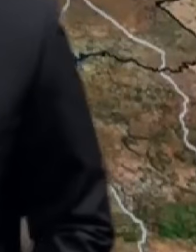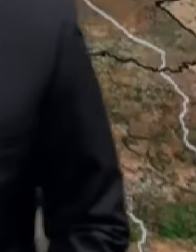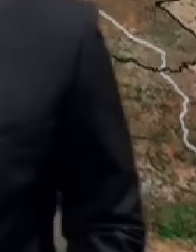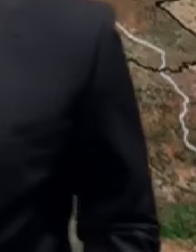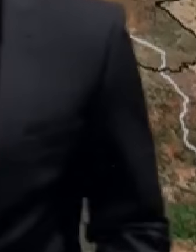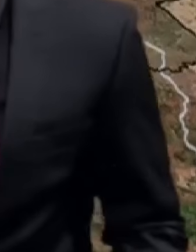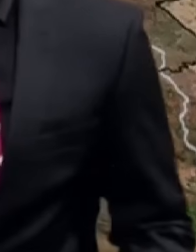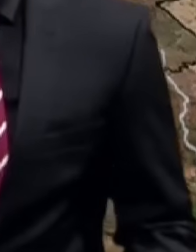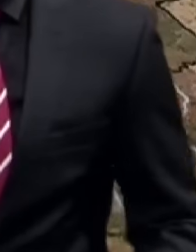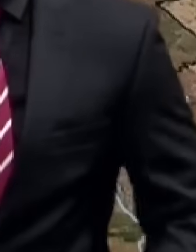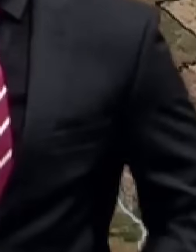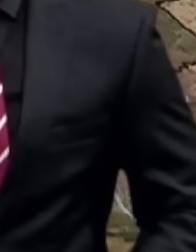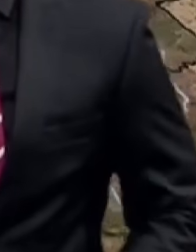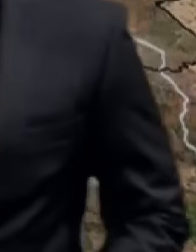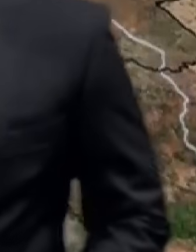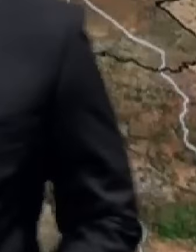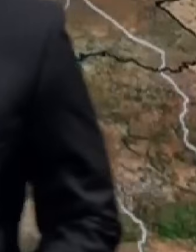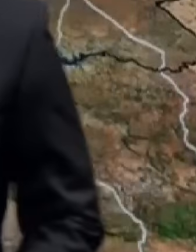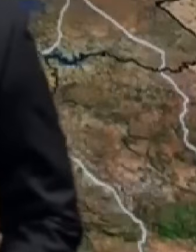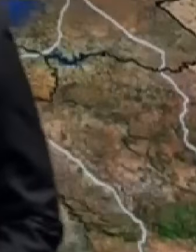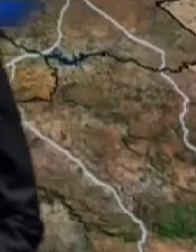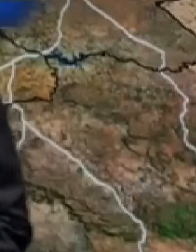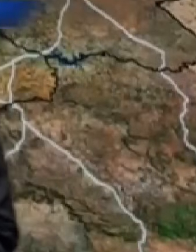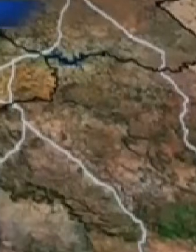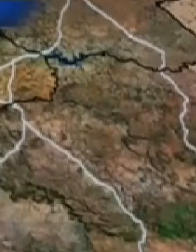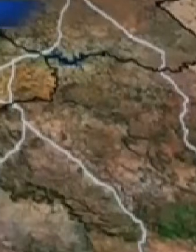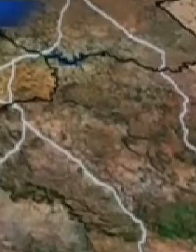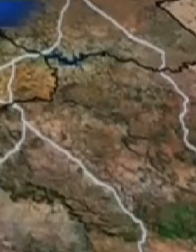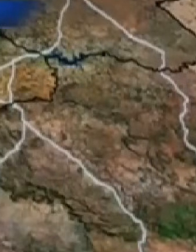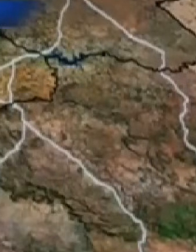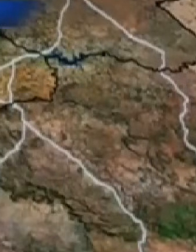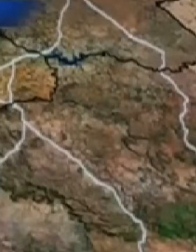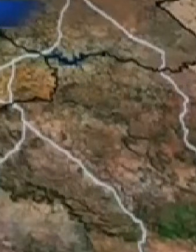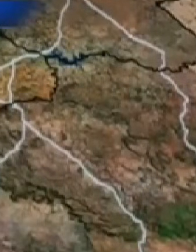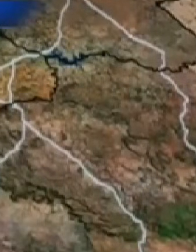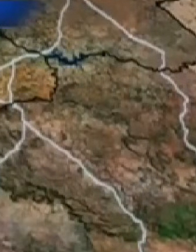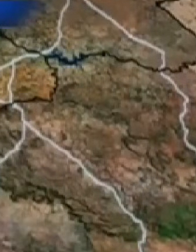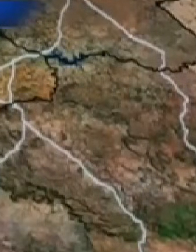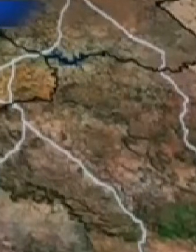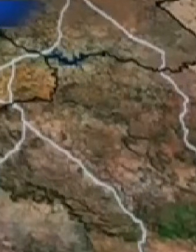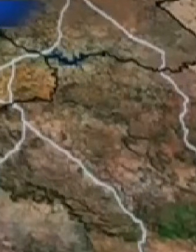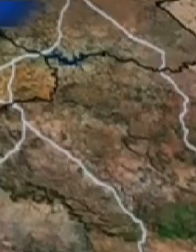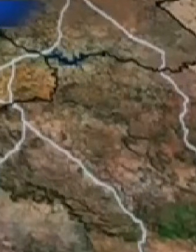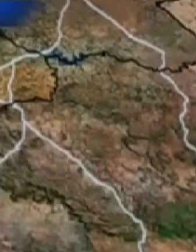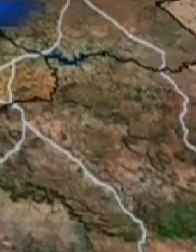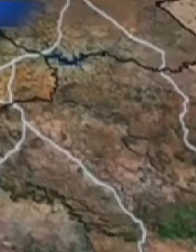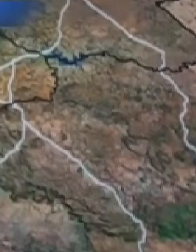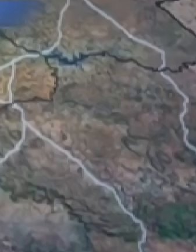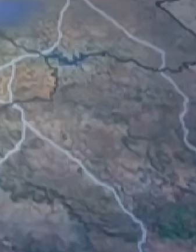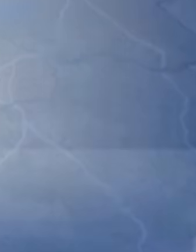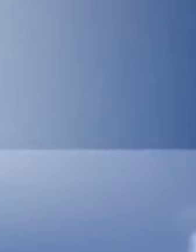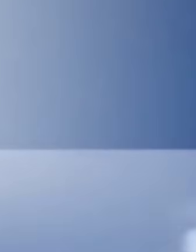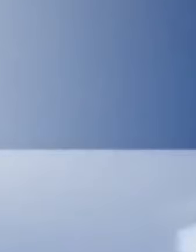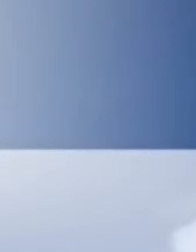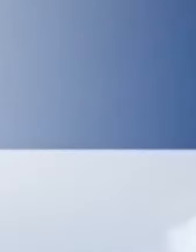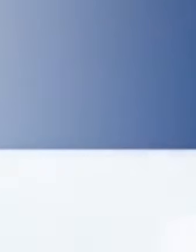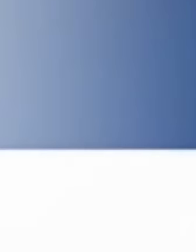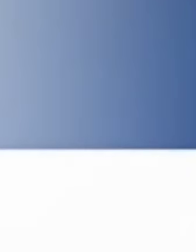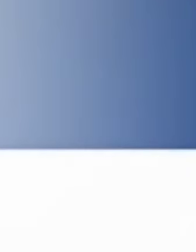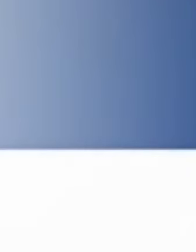tla jela ka Caroline le hona ka Satellite ho tla ho tshetse hona ha sala ba buis ba tsabile pidi hakalo a be etsogotso